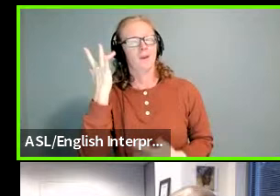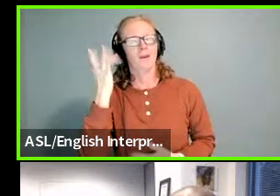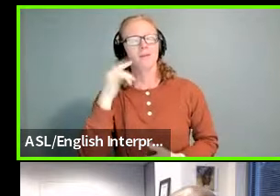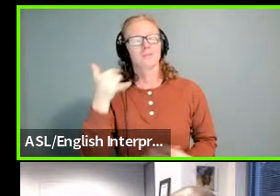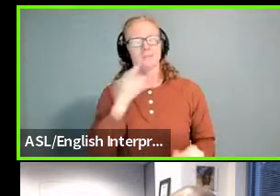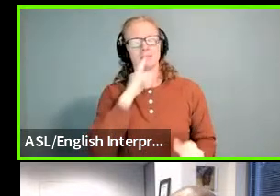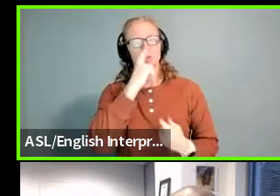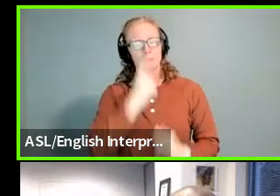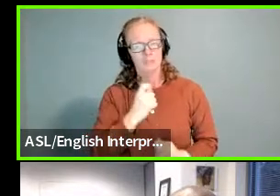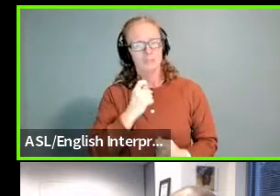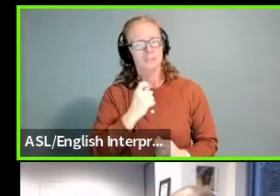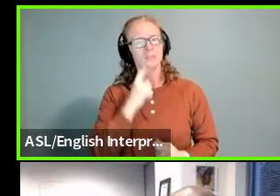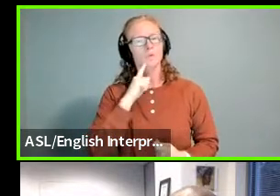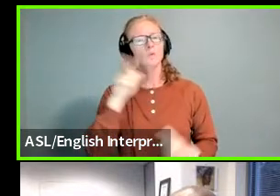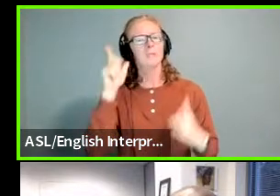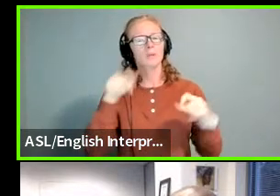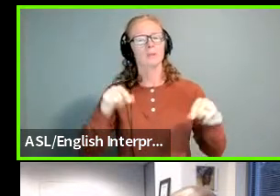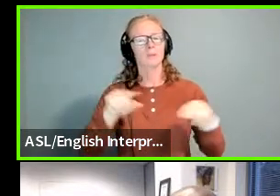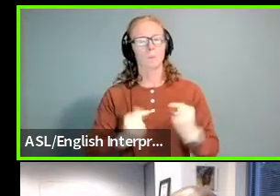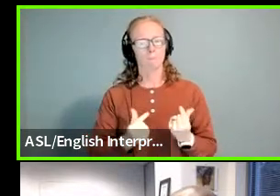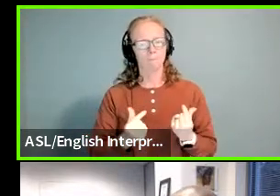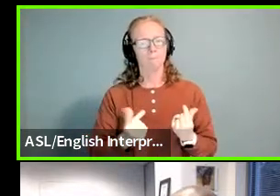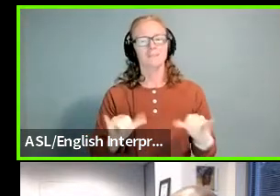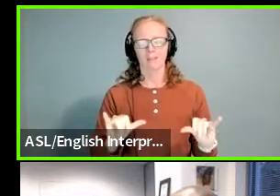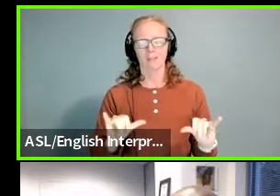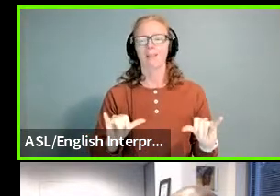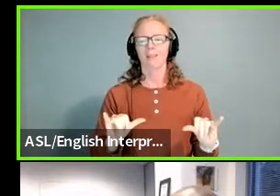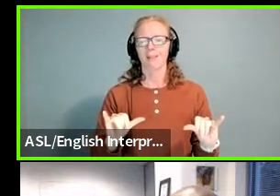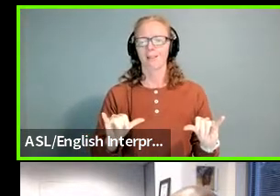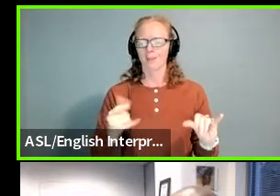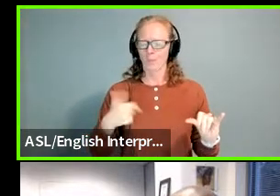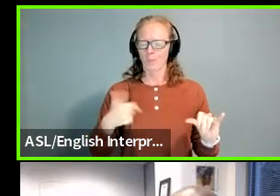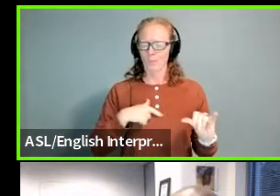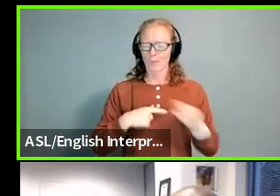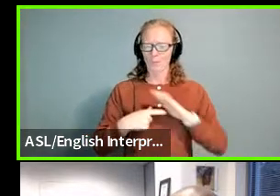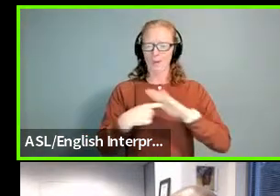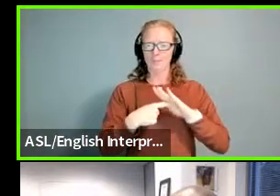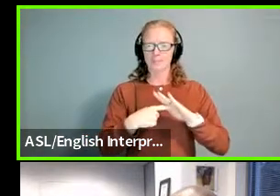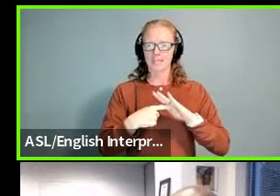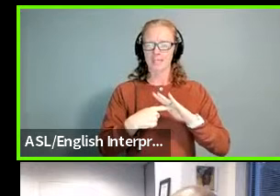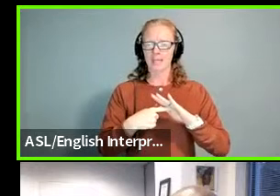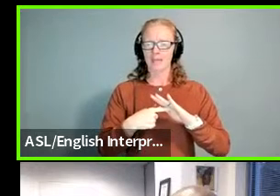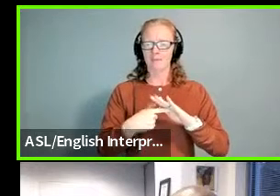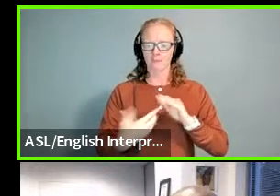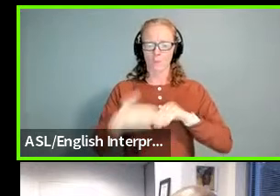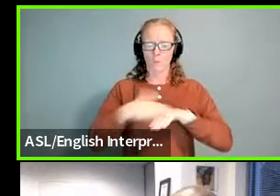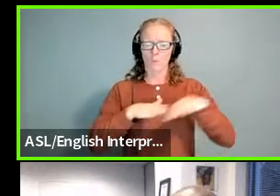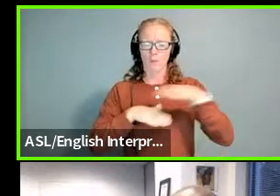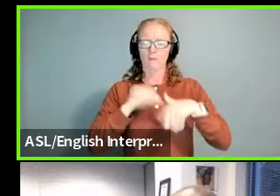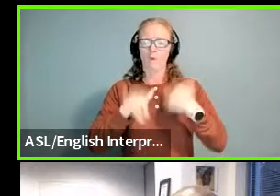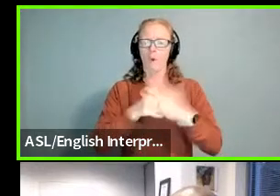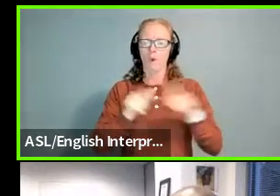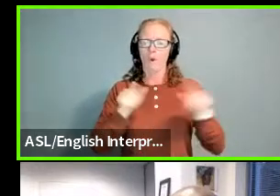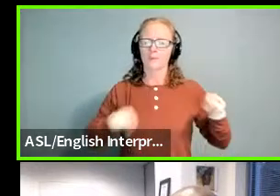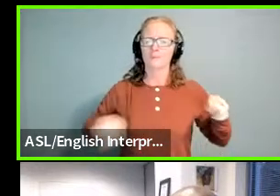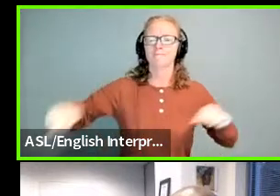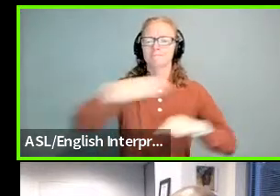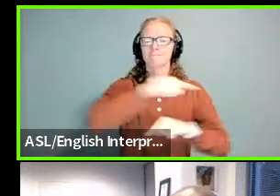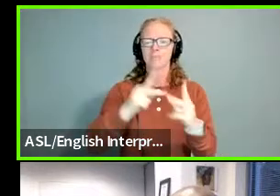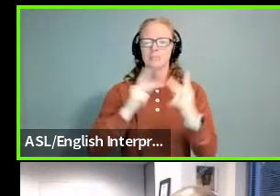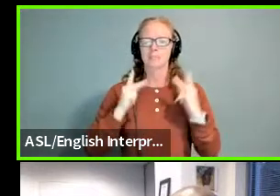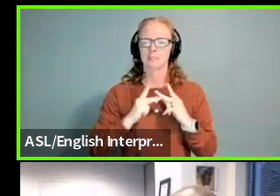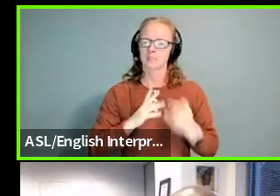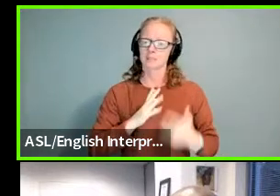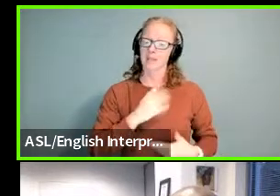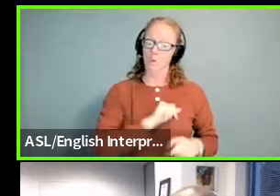in hearing what this group has to say, because we represent a cross section of all of the constituencies. Some of the work